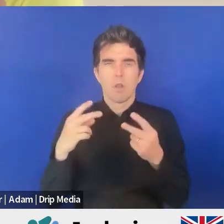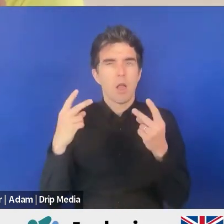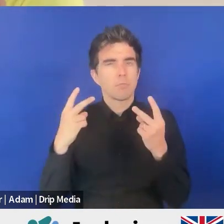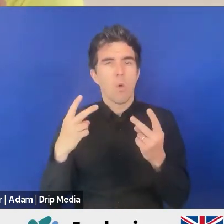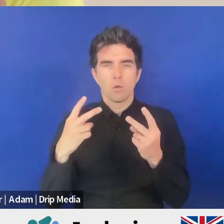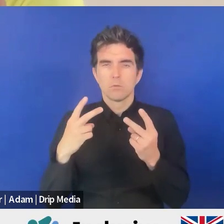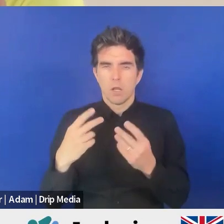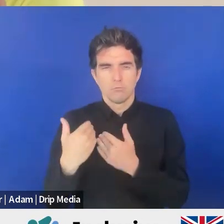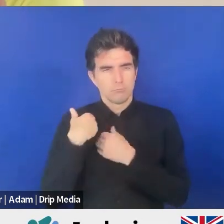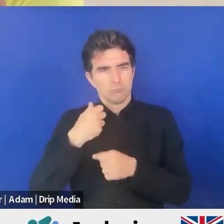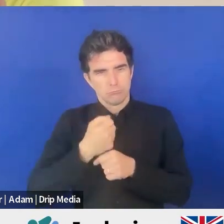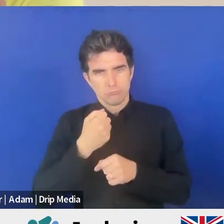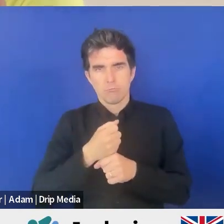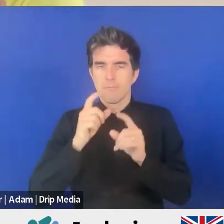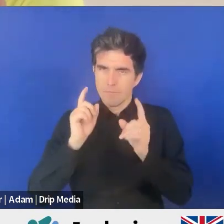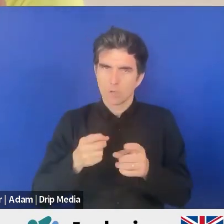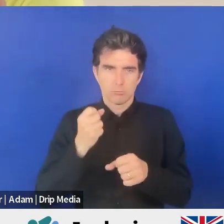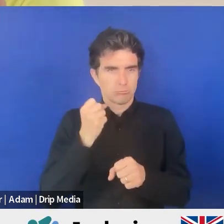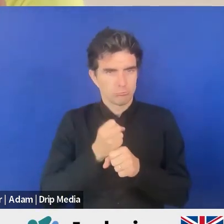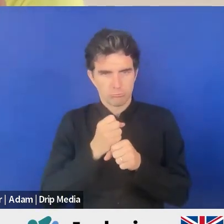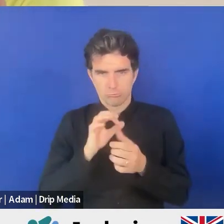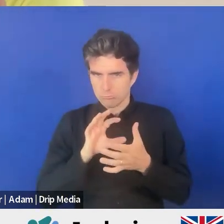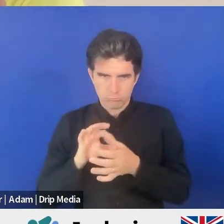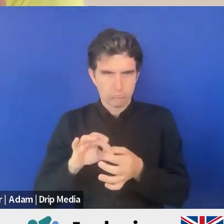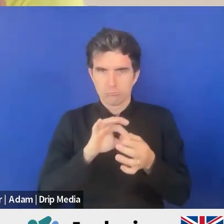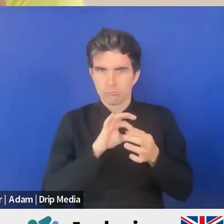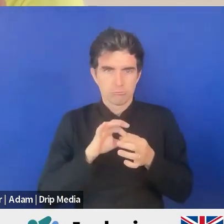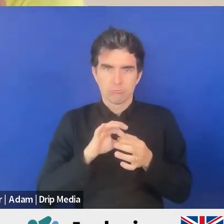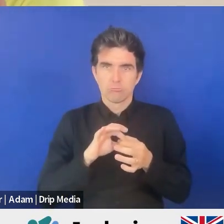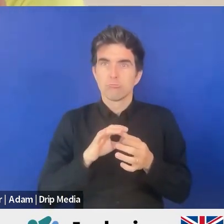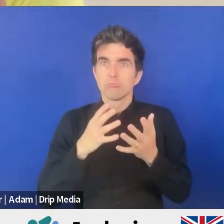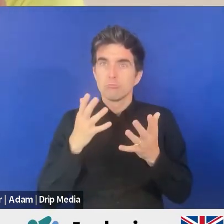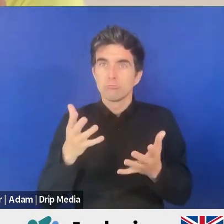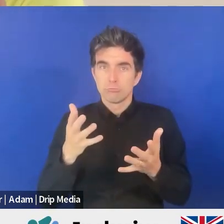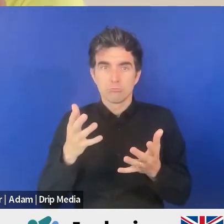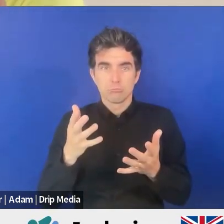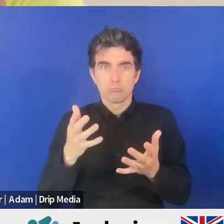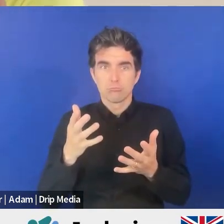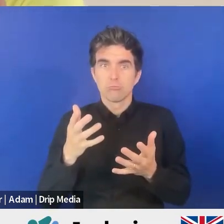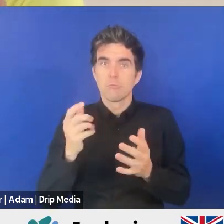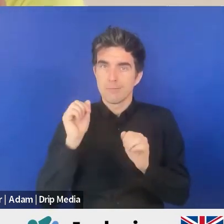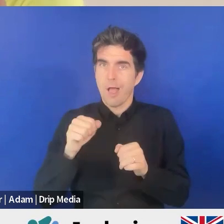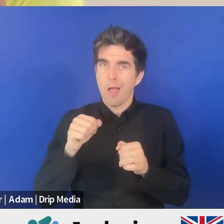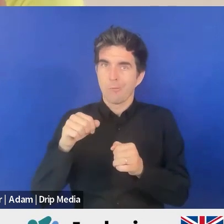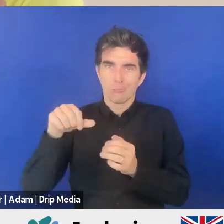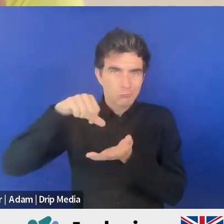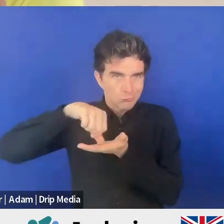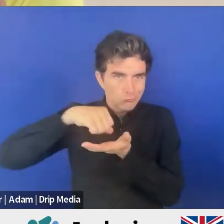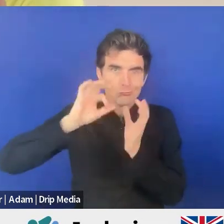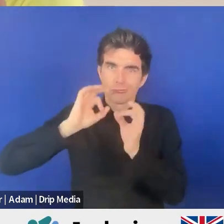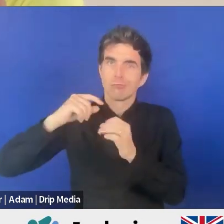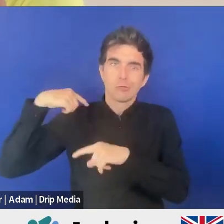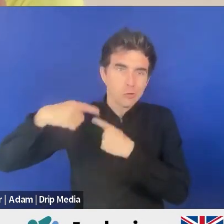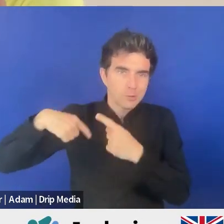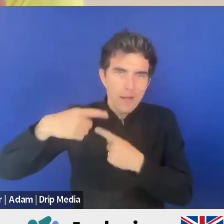the municipality for the sustainability of the activities. Thank you. Thank you, Pramila.